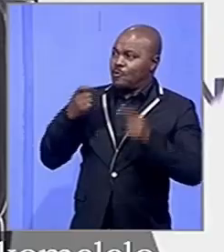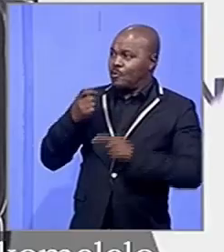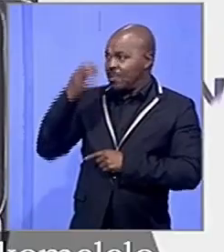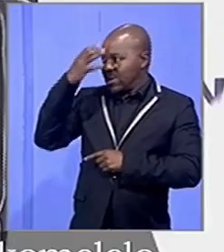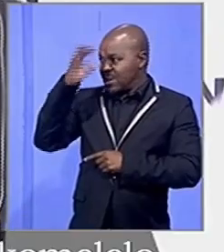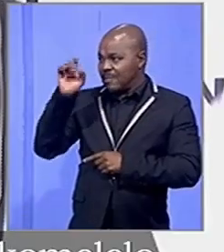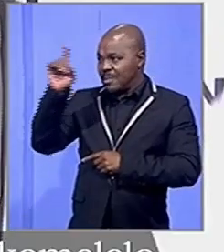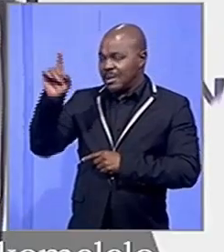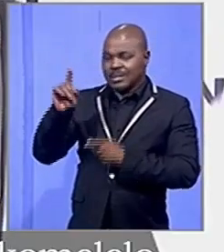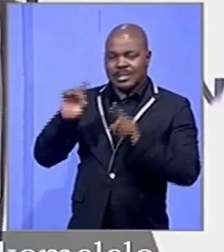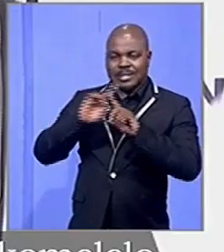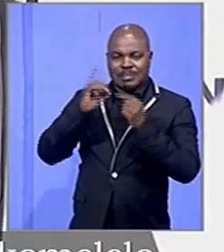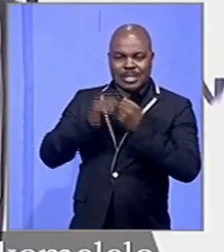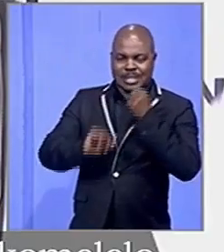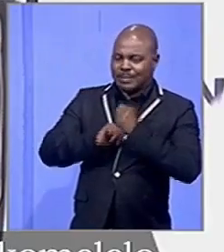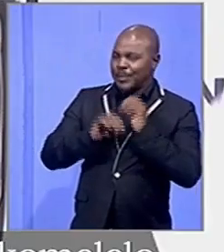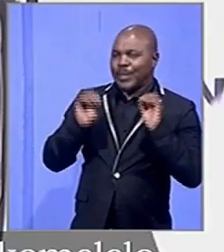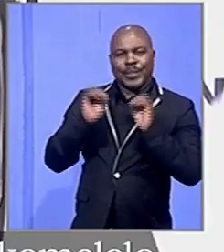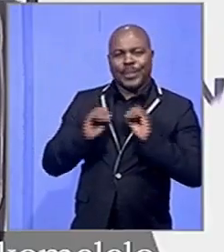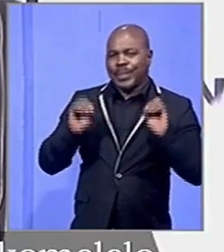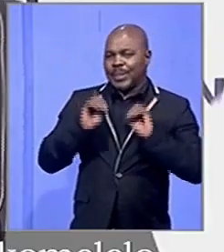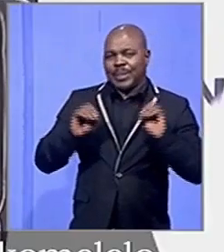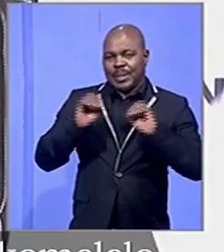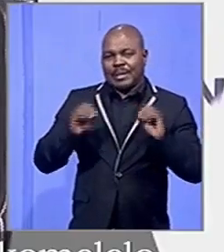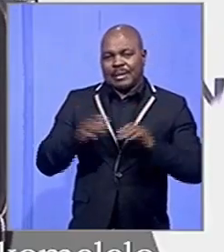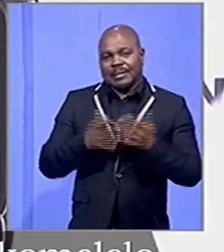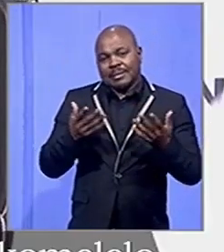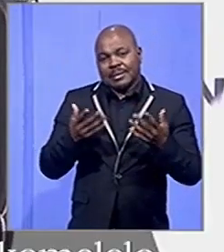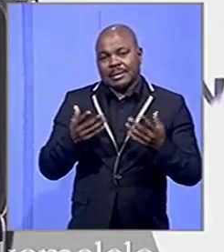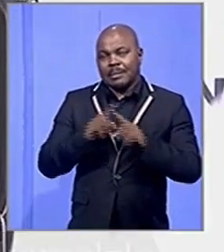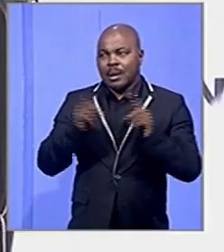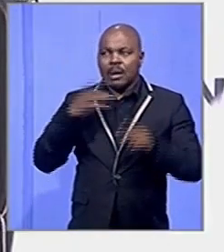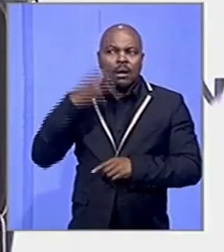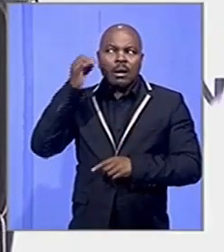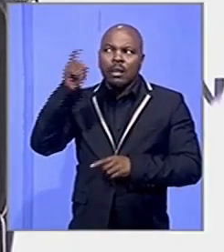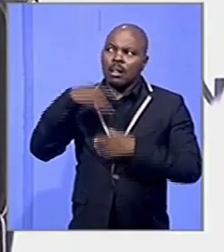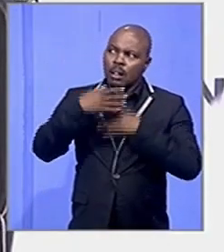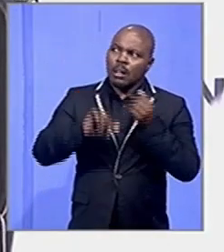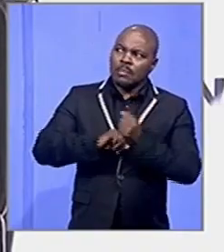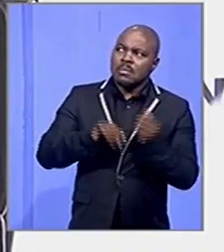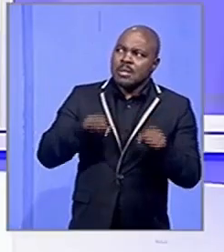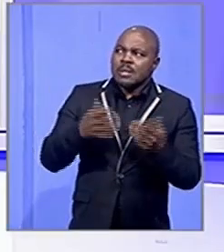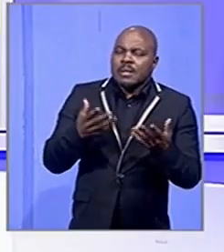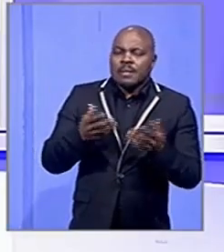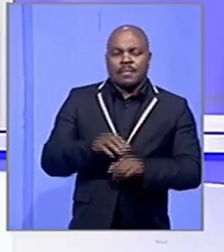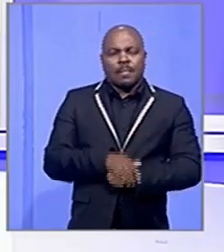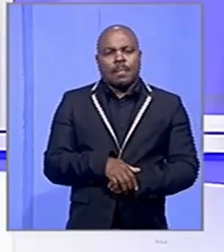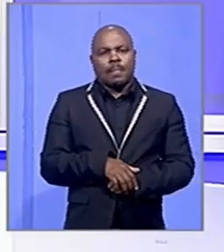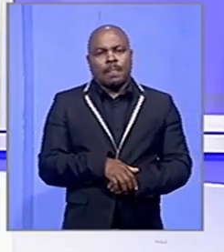the department where you can say that now the department is really on board.